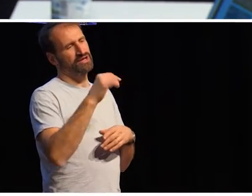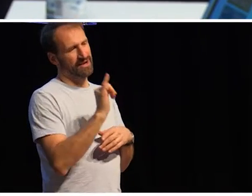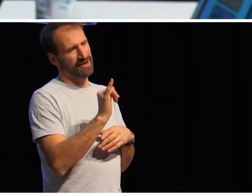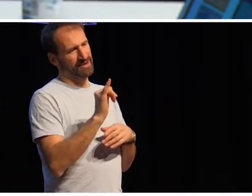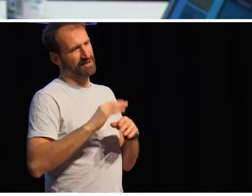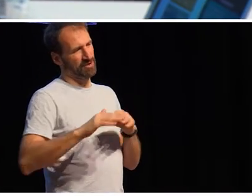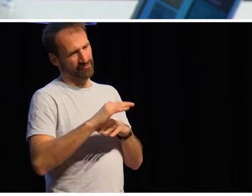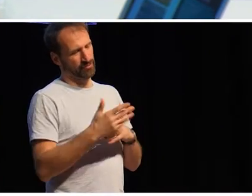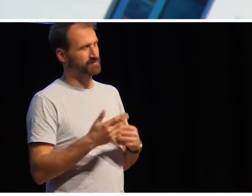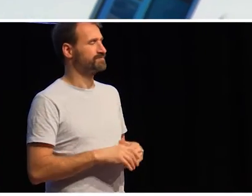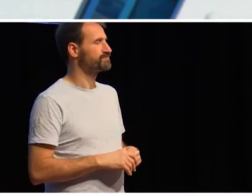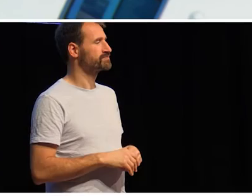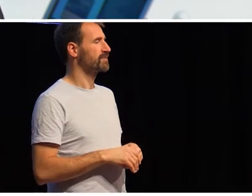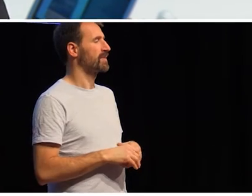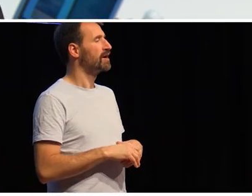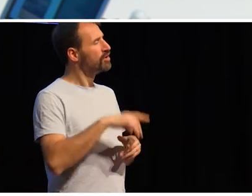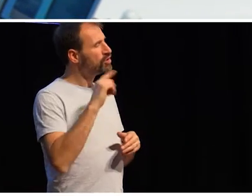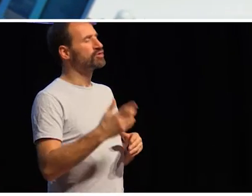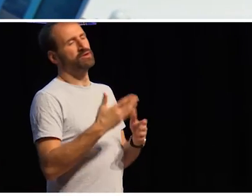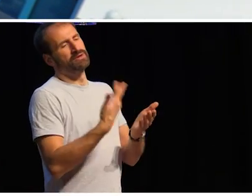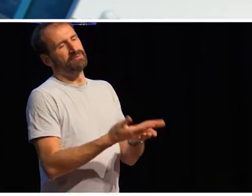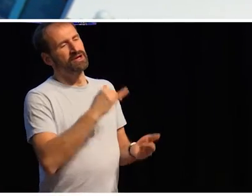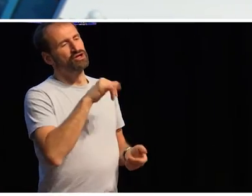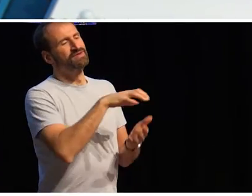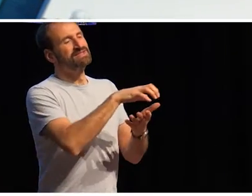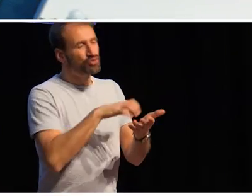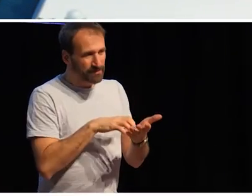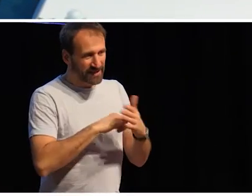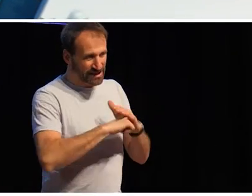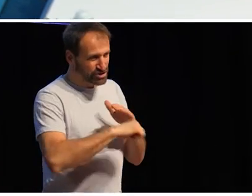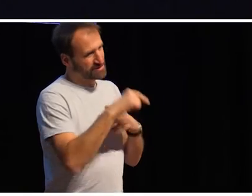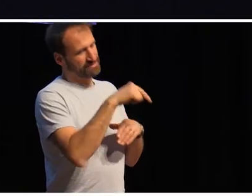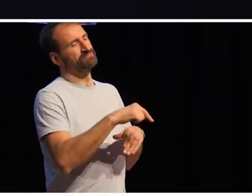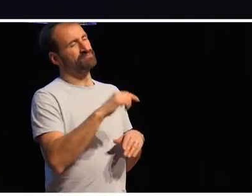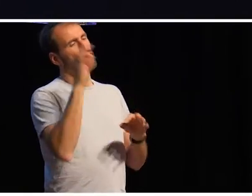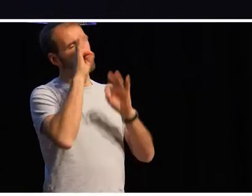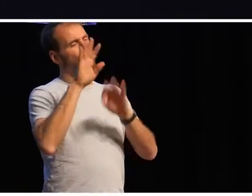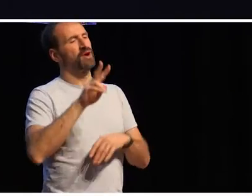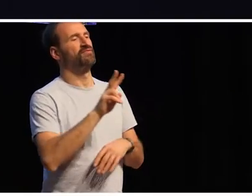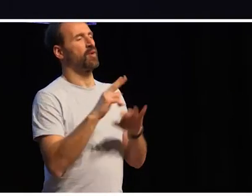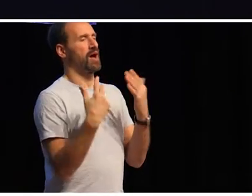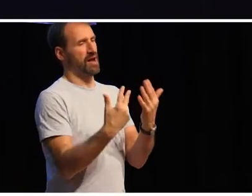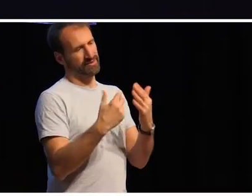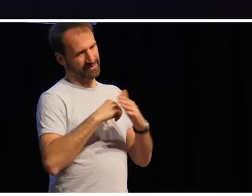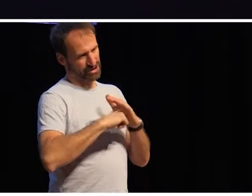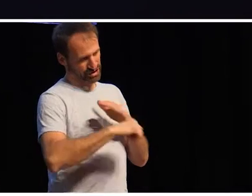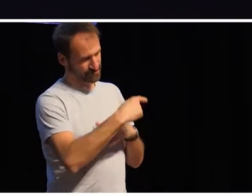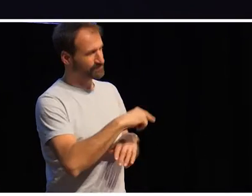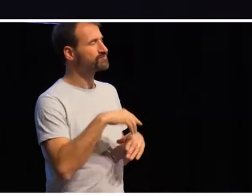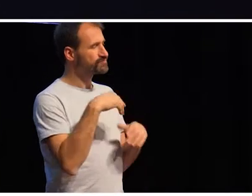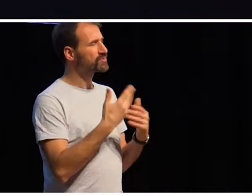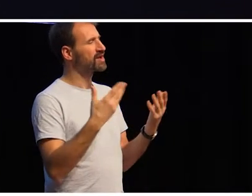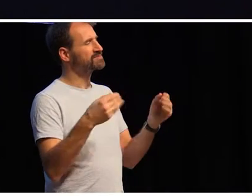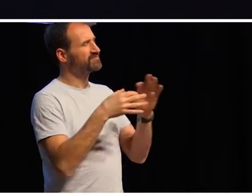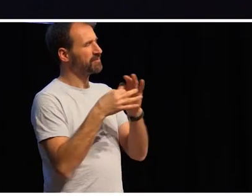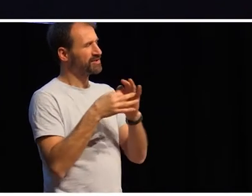And finally, we have the JavaScript engine, which is the Google V8 engine. And then there are some bindings between your JavaScript